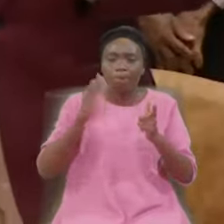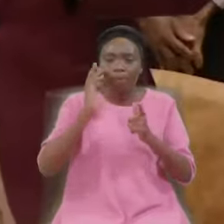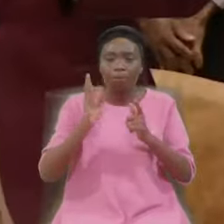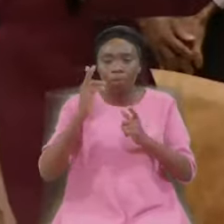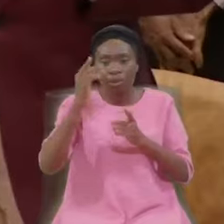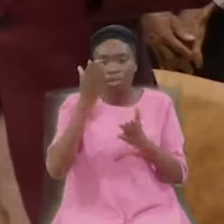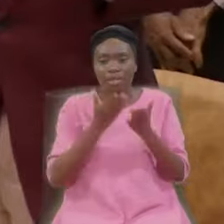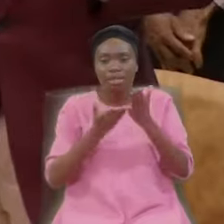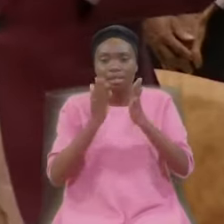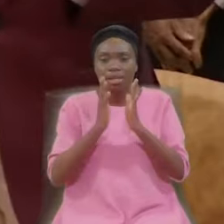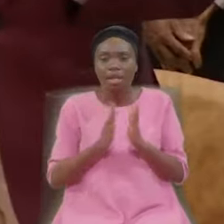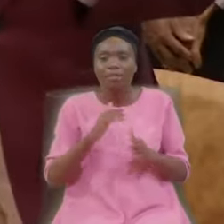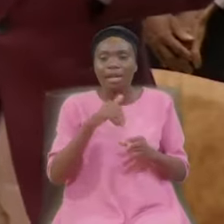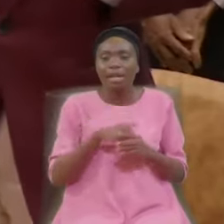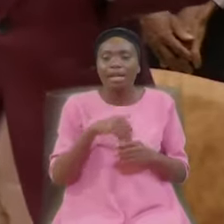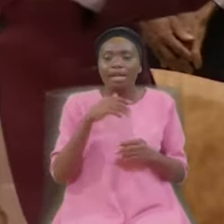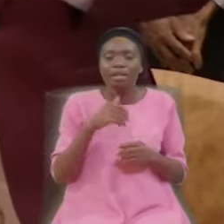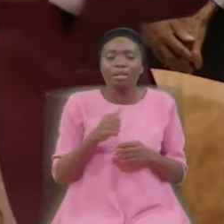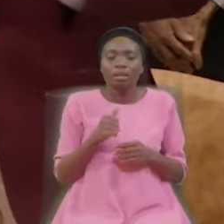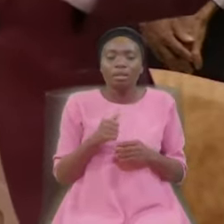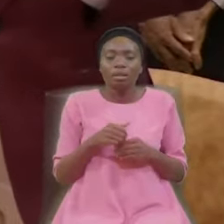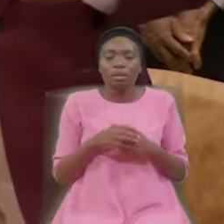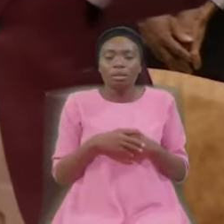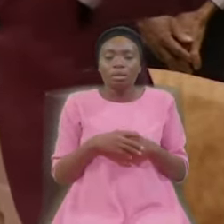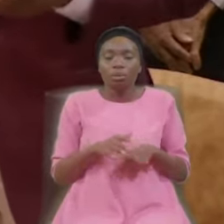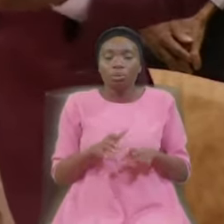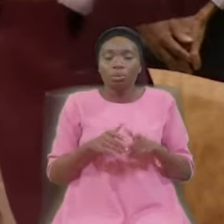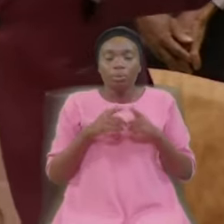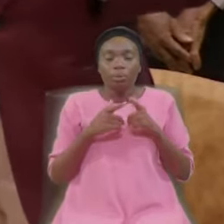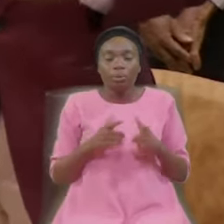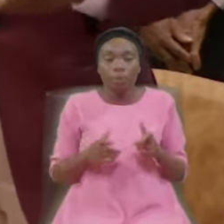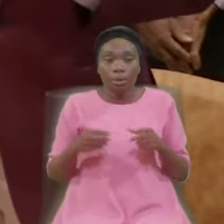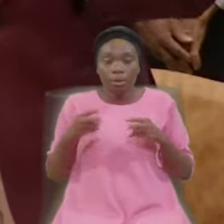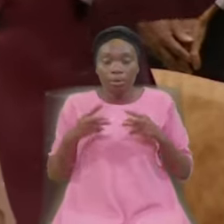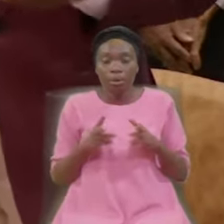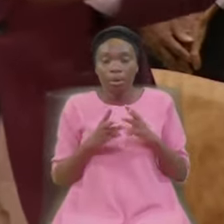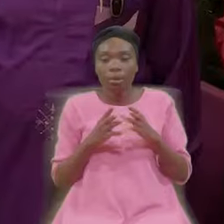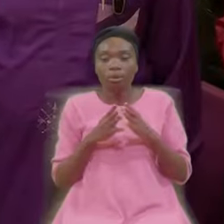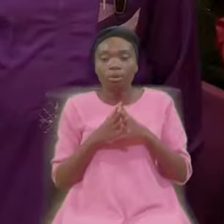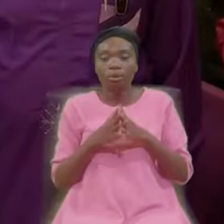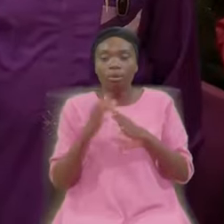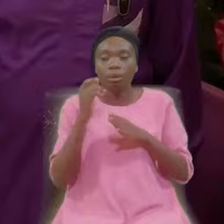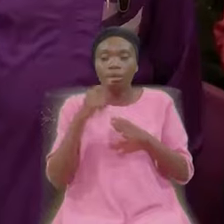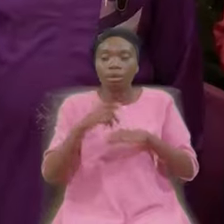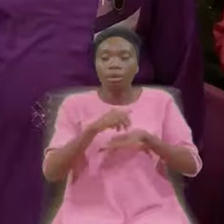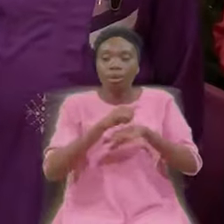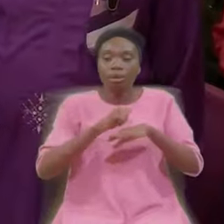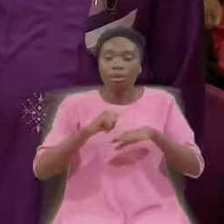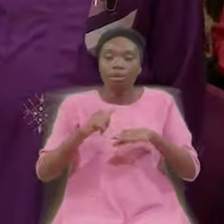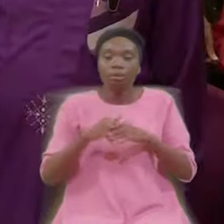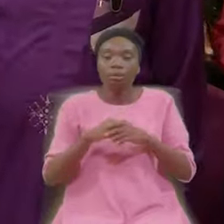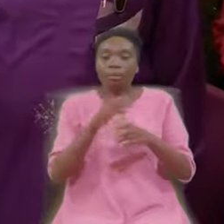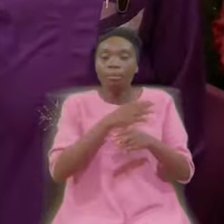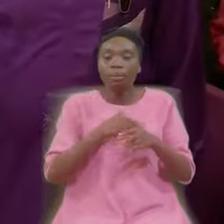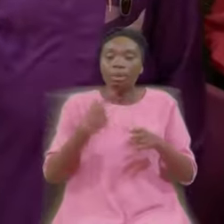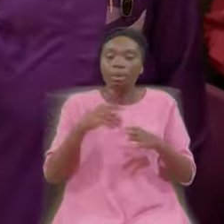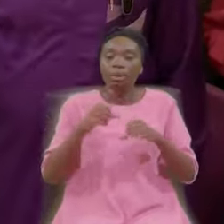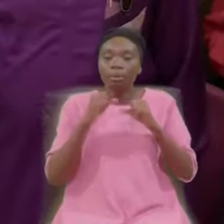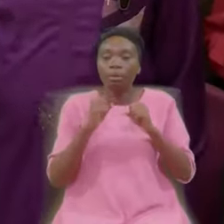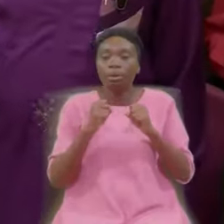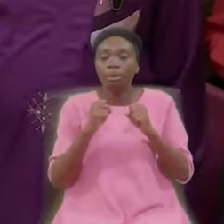servant in an unprecedented way. The anointing and the